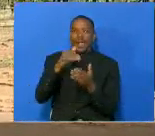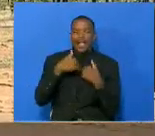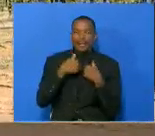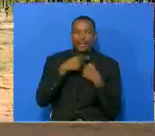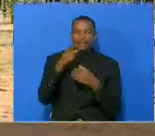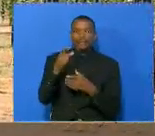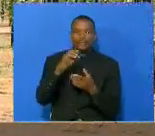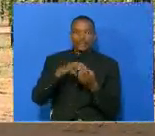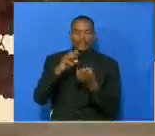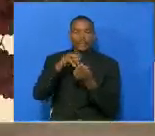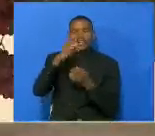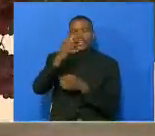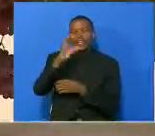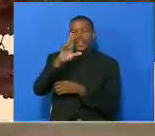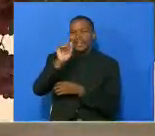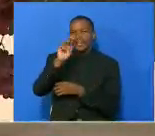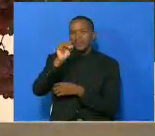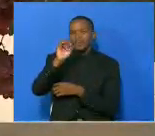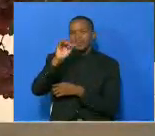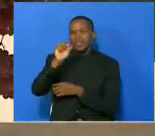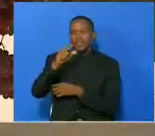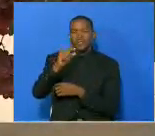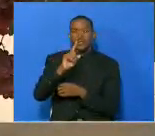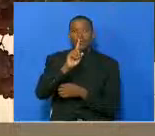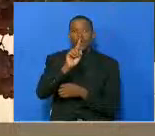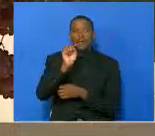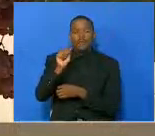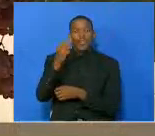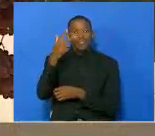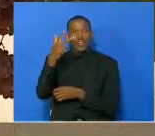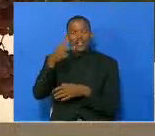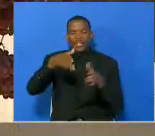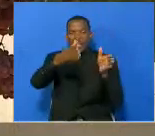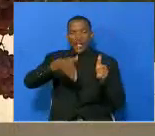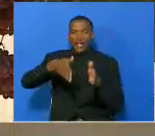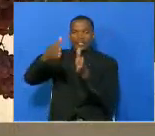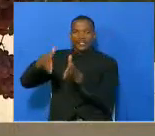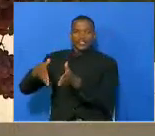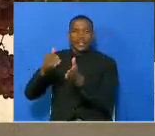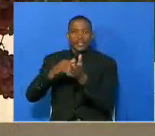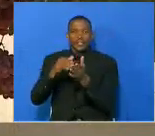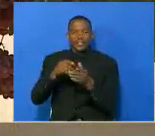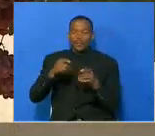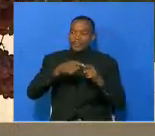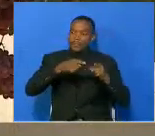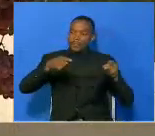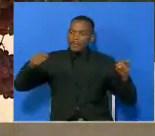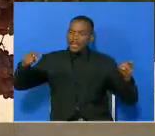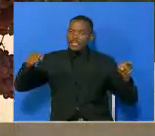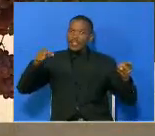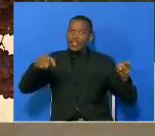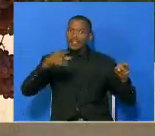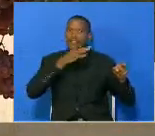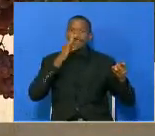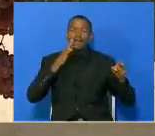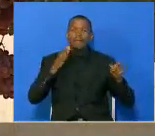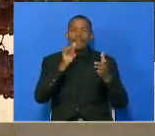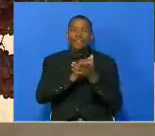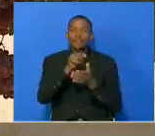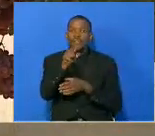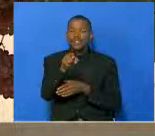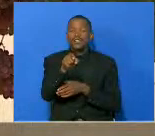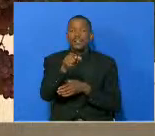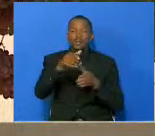gote Crimson e leng gore one e mo 1.3 hectares. Bophara jwa fa mo e hela jone re ka re jalo